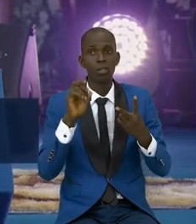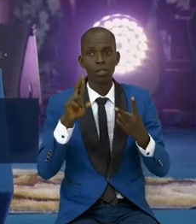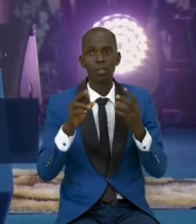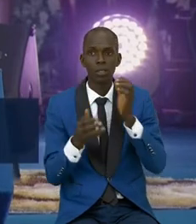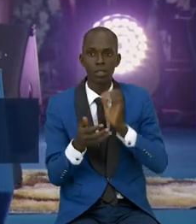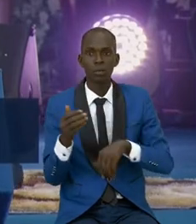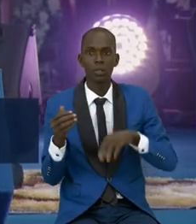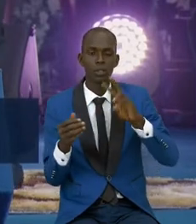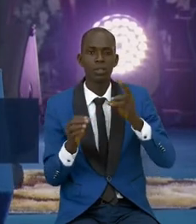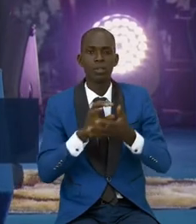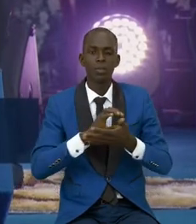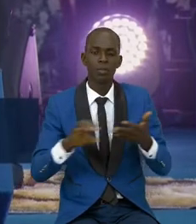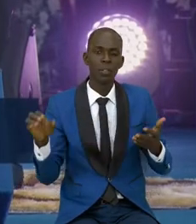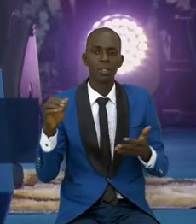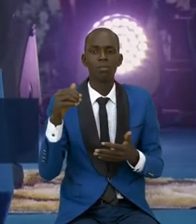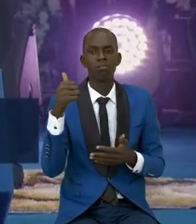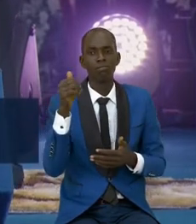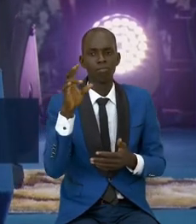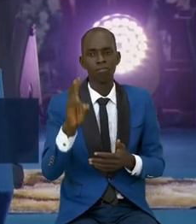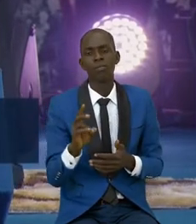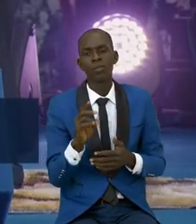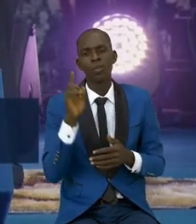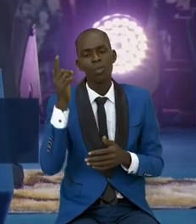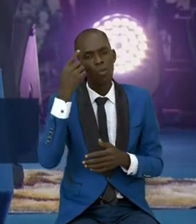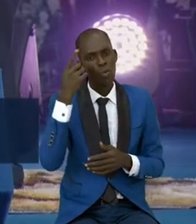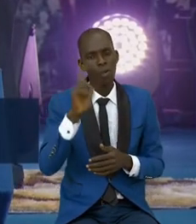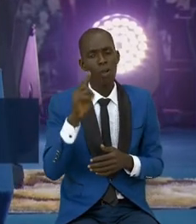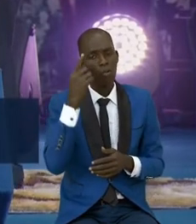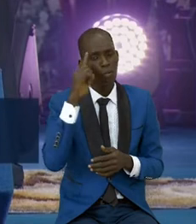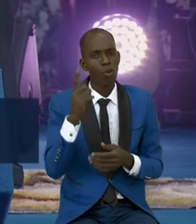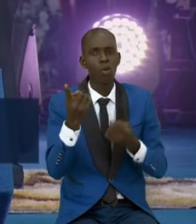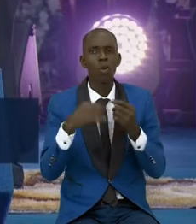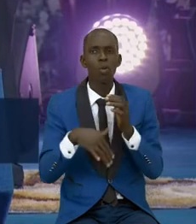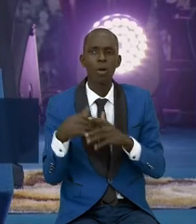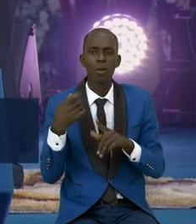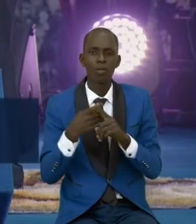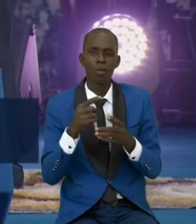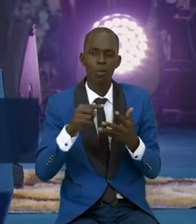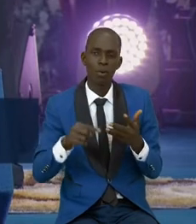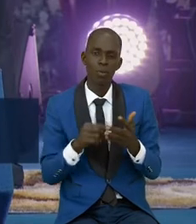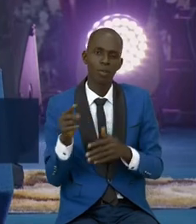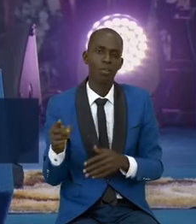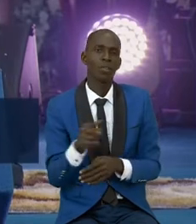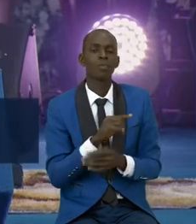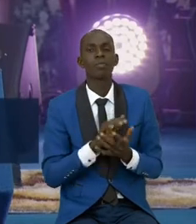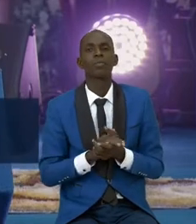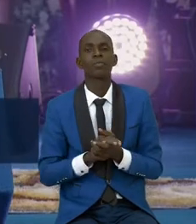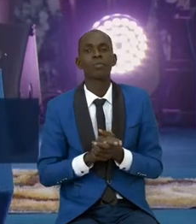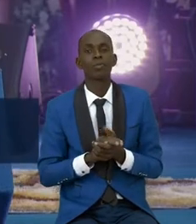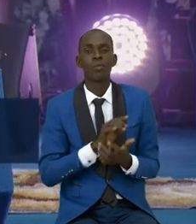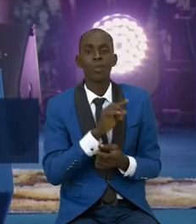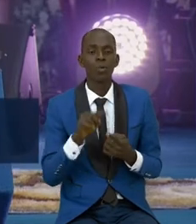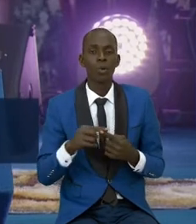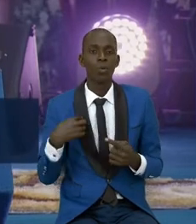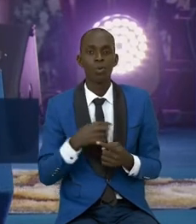verse 17. Wherefore come out from among them. When we were